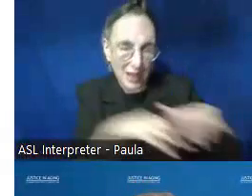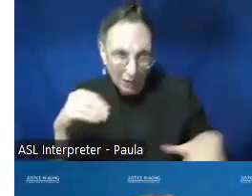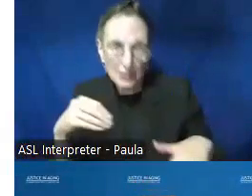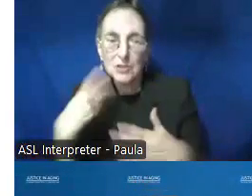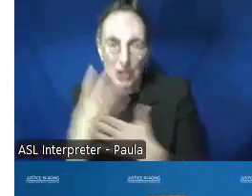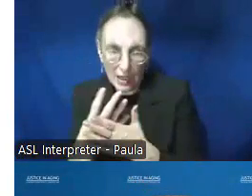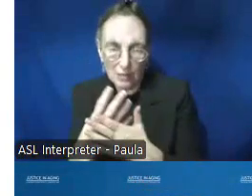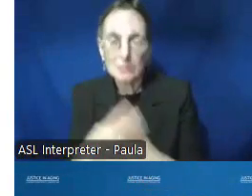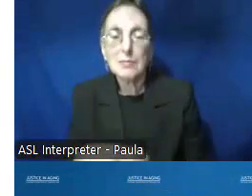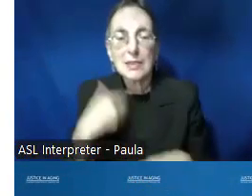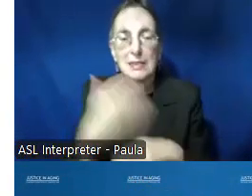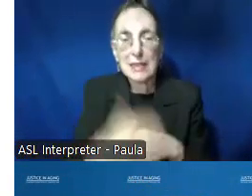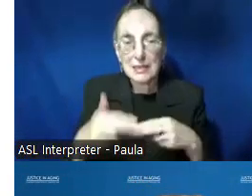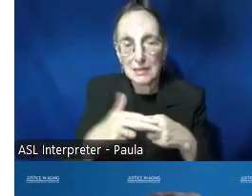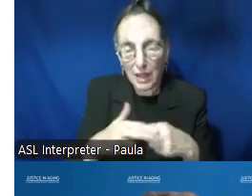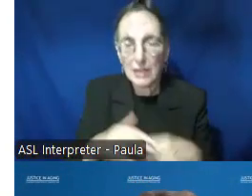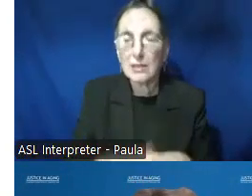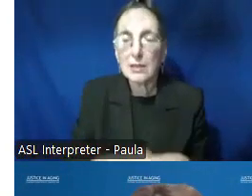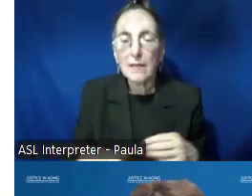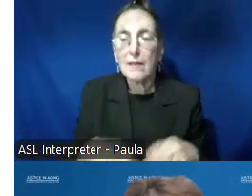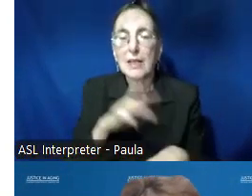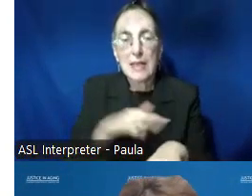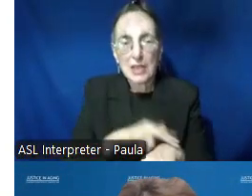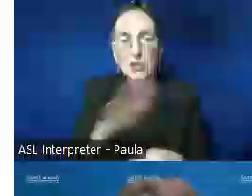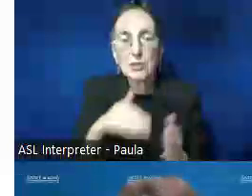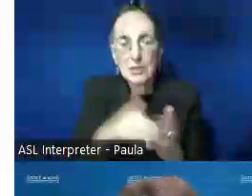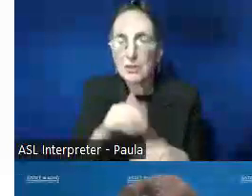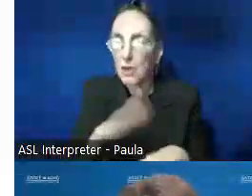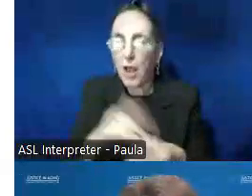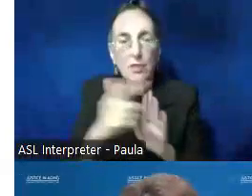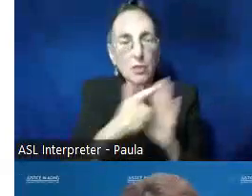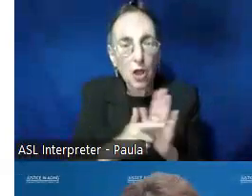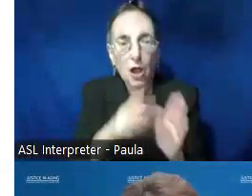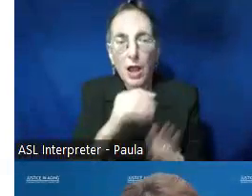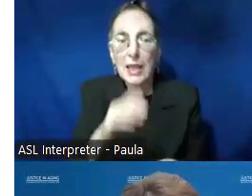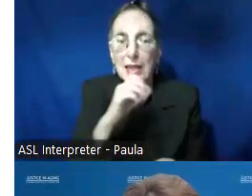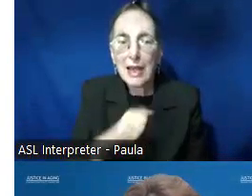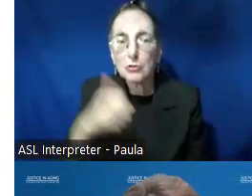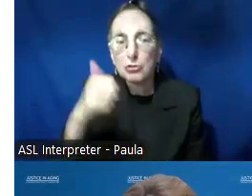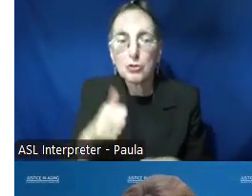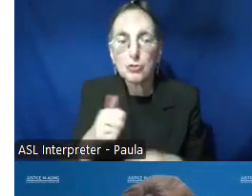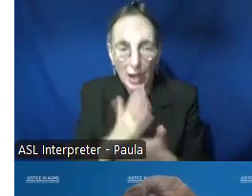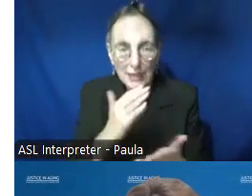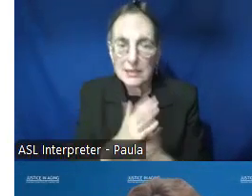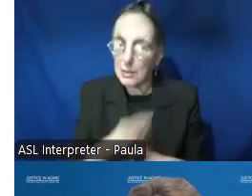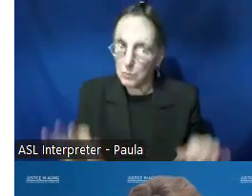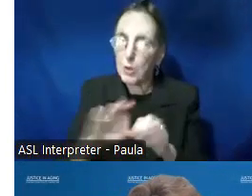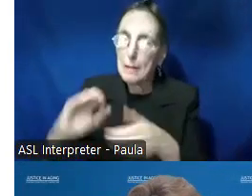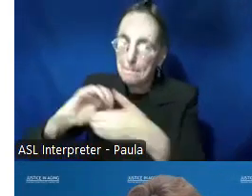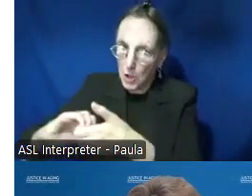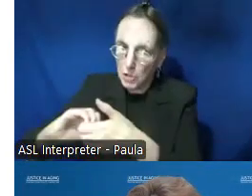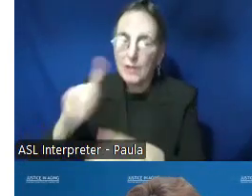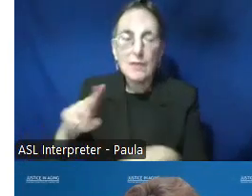And the National Center on Law and Elder Rights is a very important partner in our work. They provide